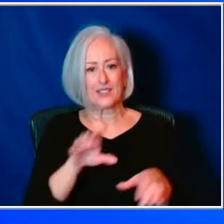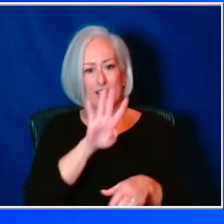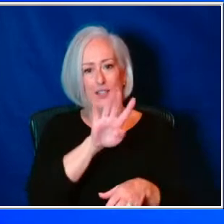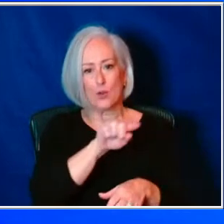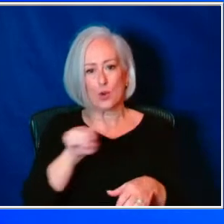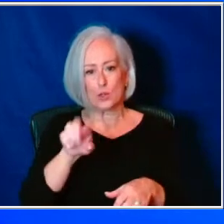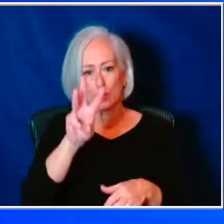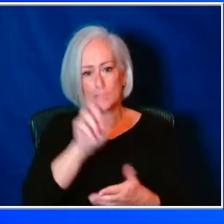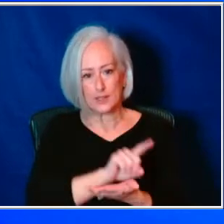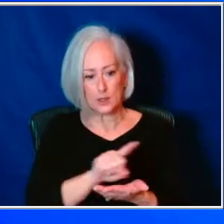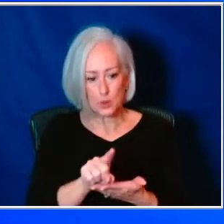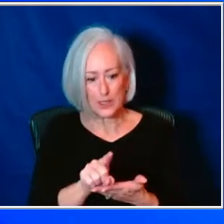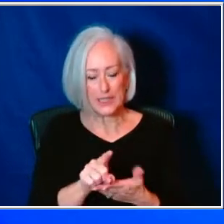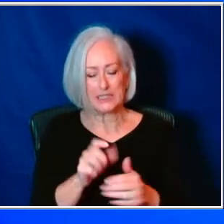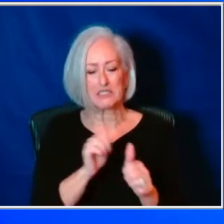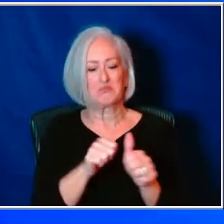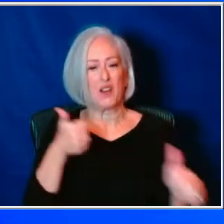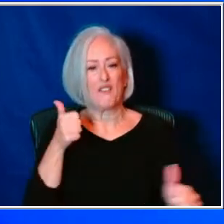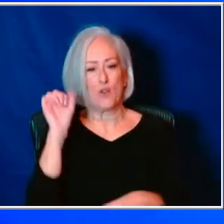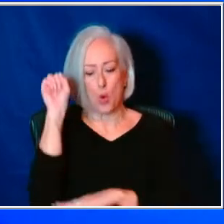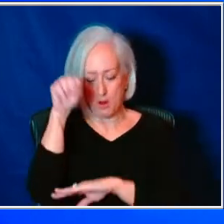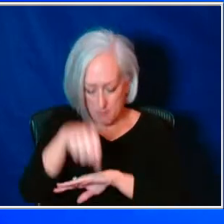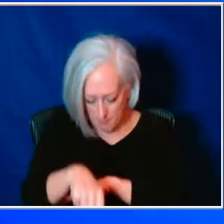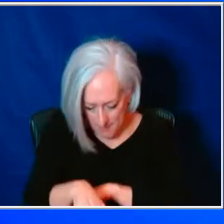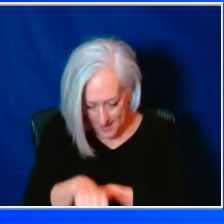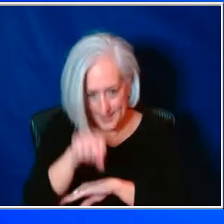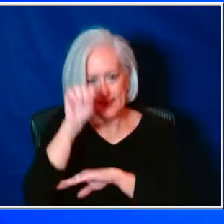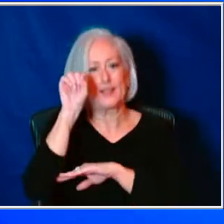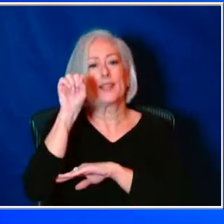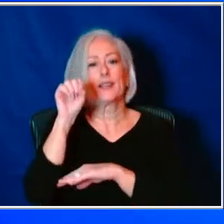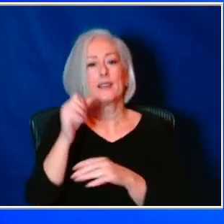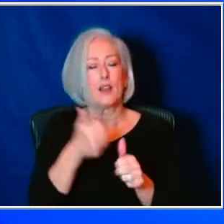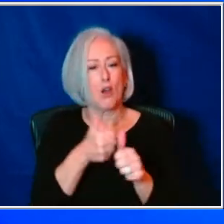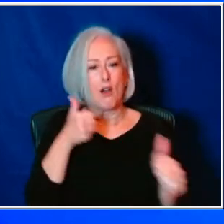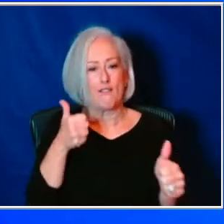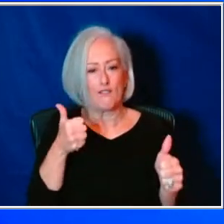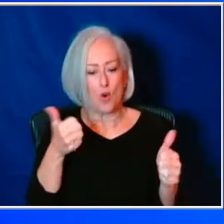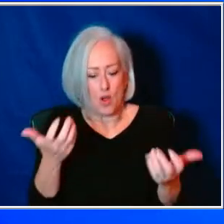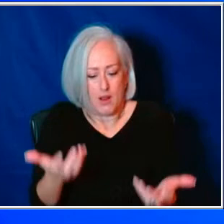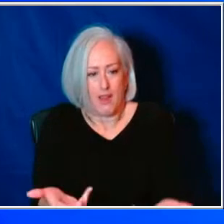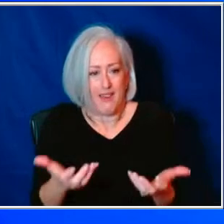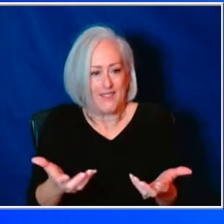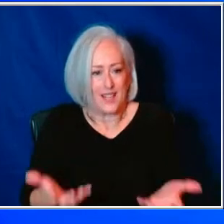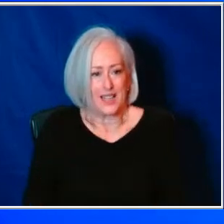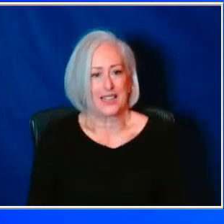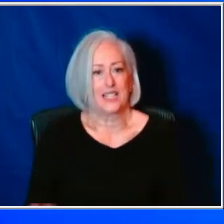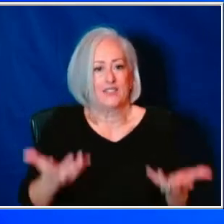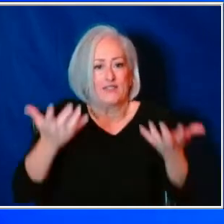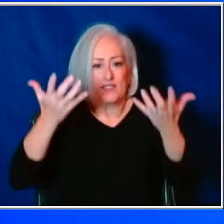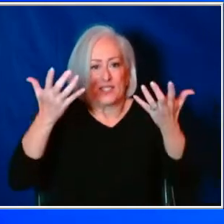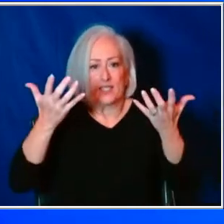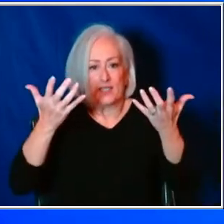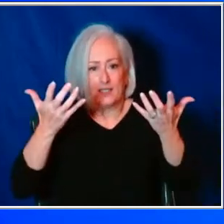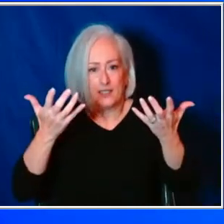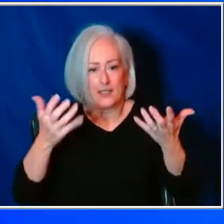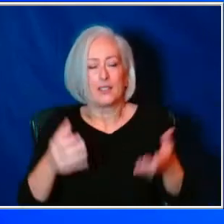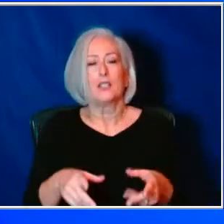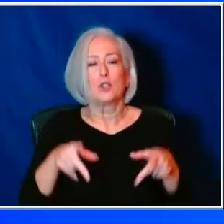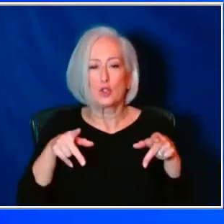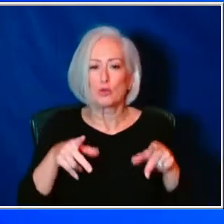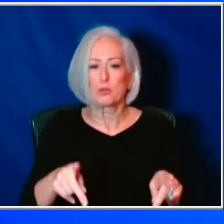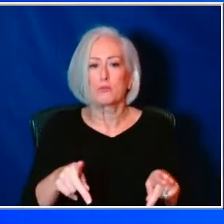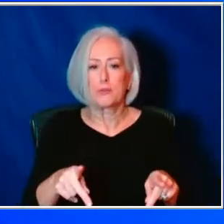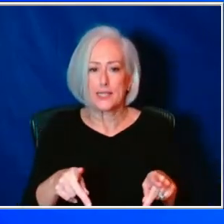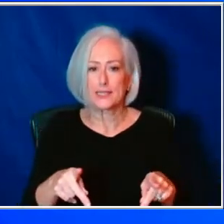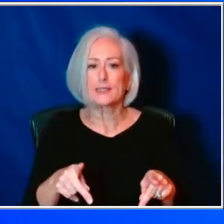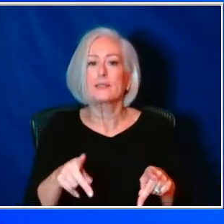bending activities. We try to avoid a lot of heavy lifting, and that's really just to allow all those tissues to heal. Once folks get out to about 6